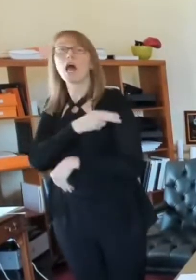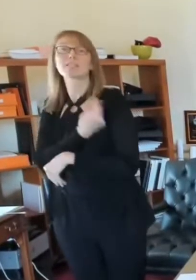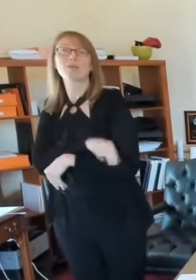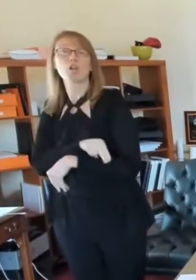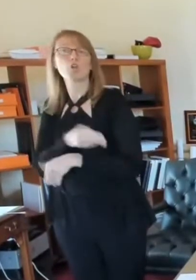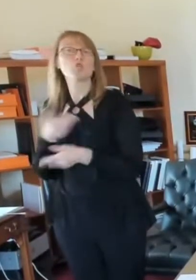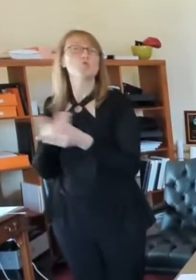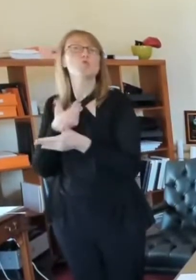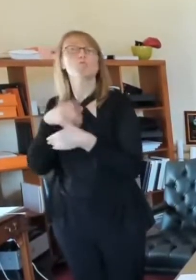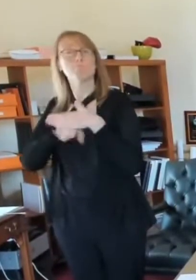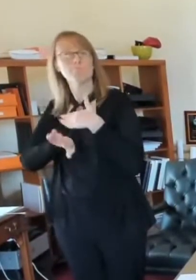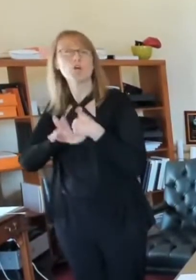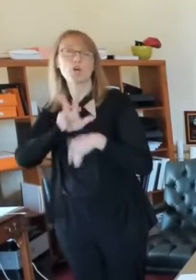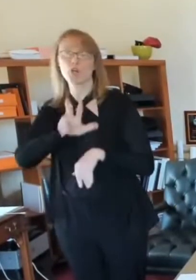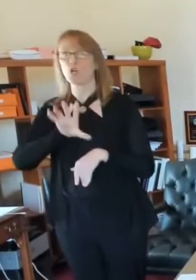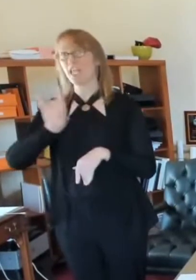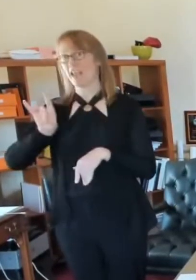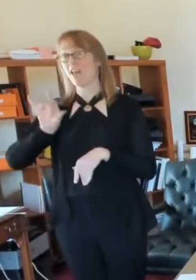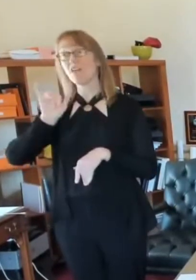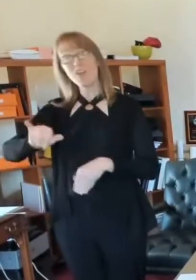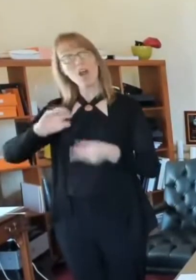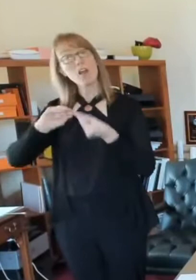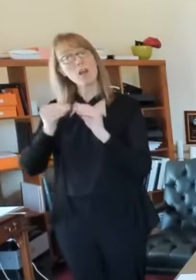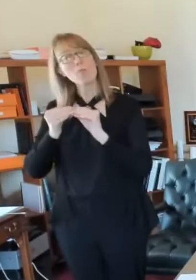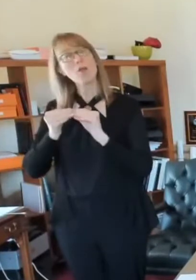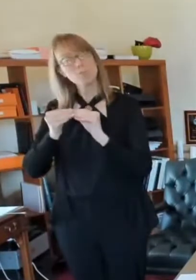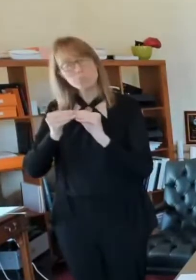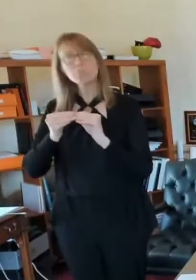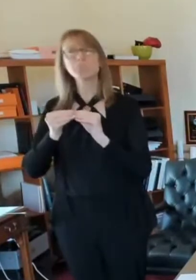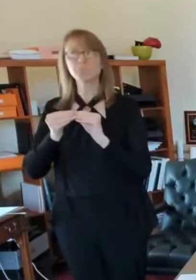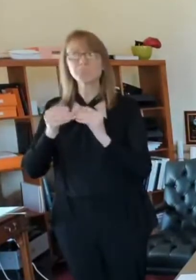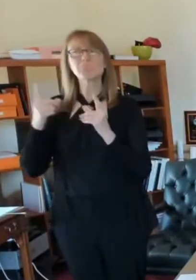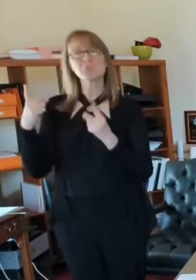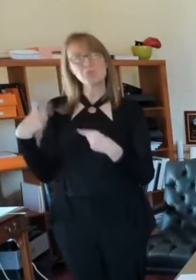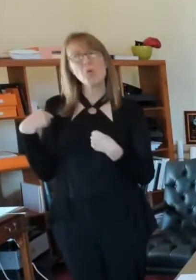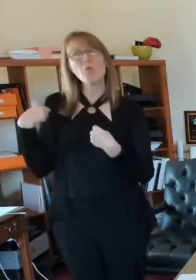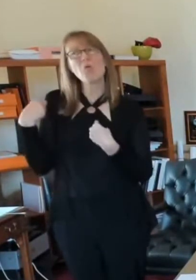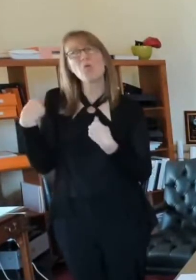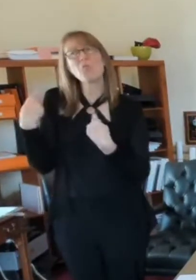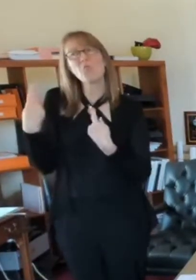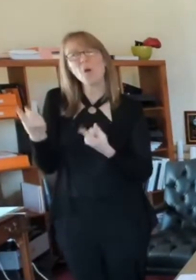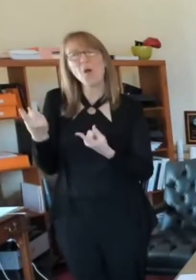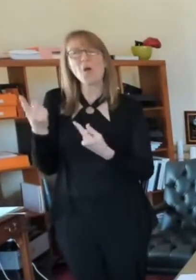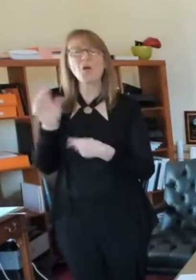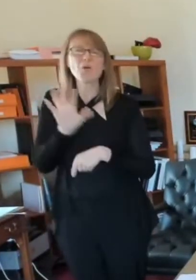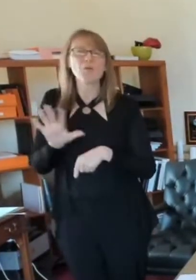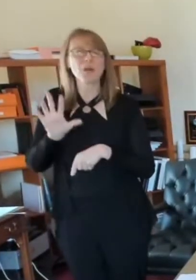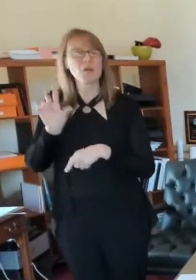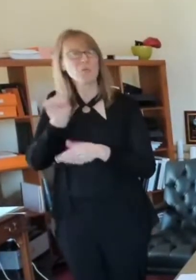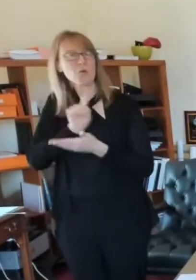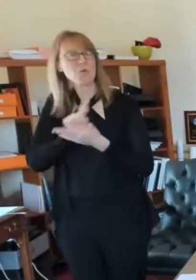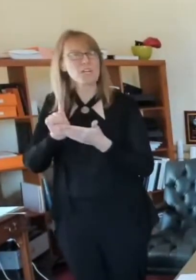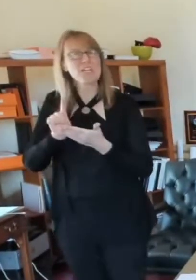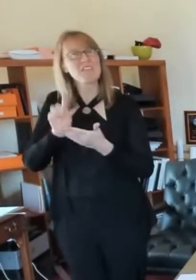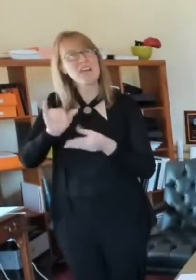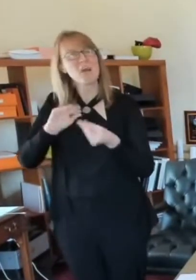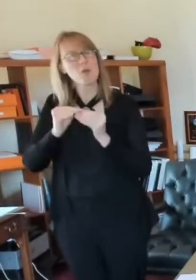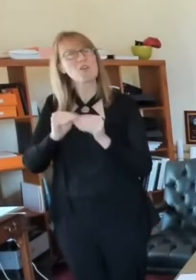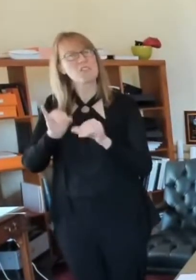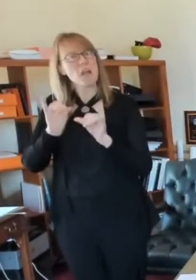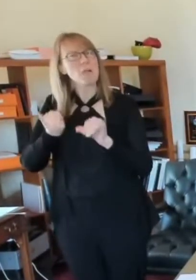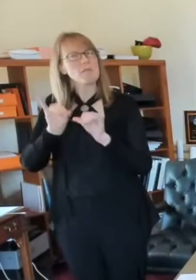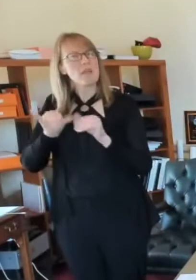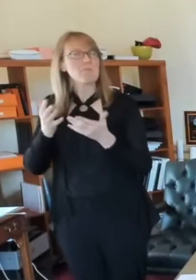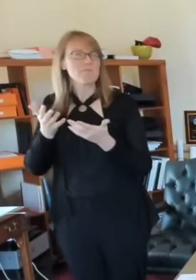38, and that number has been pretty consistent for about the last week, and then again